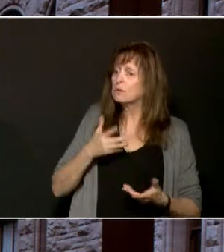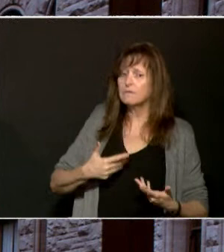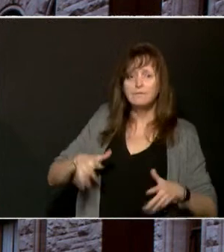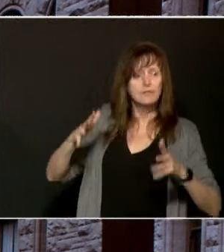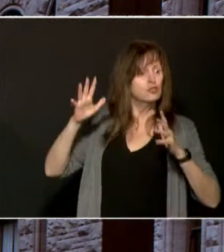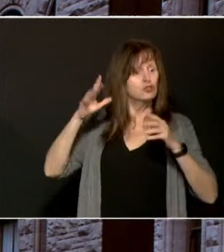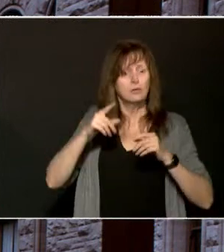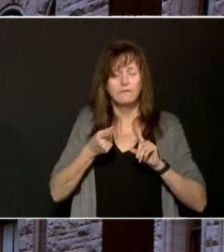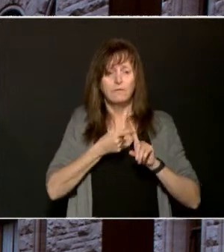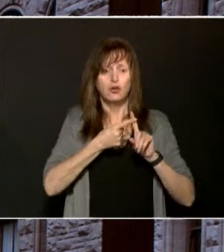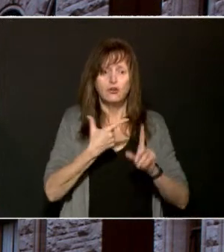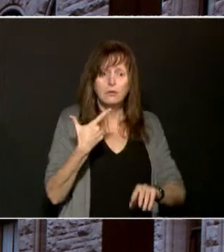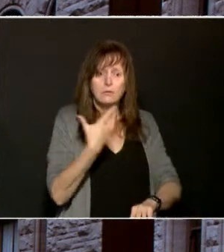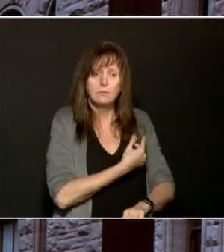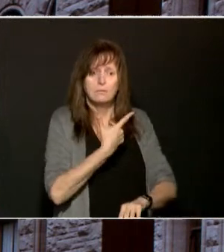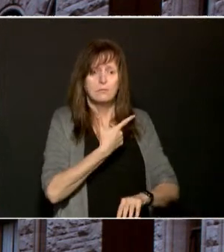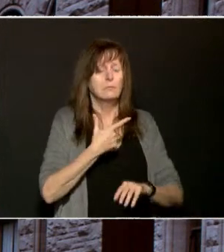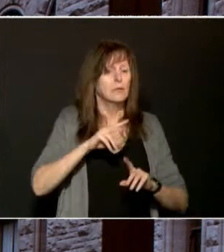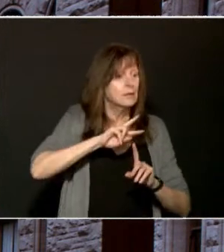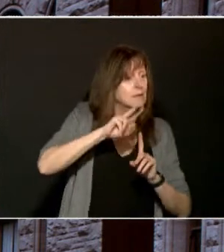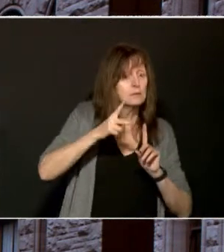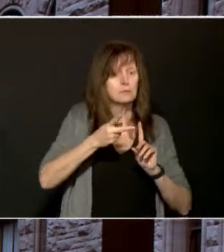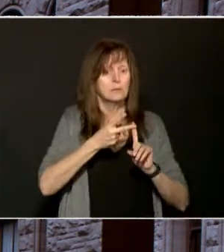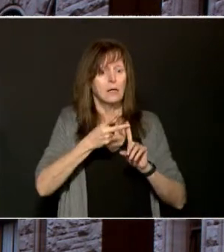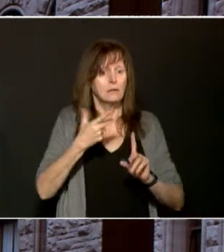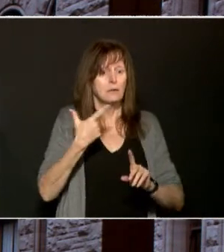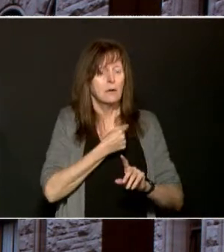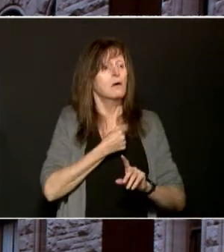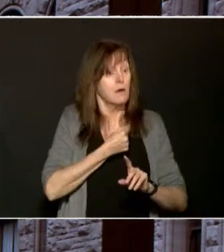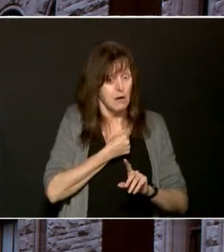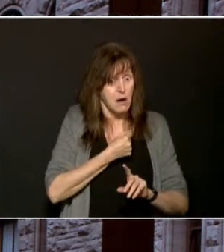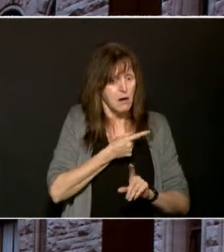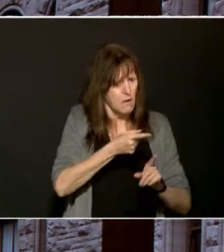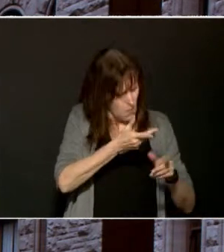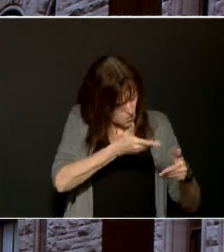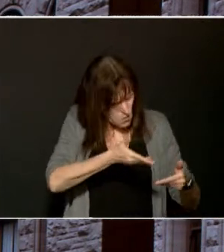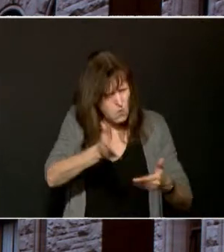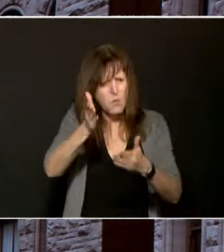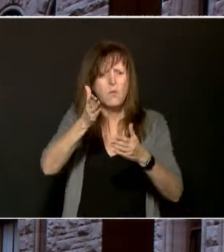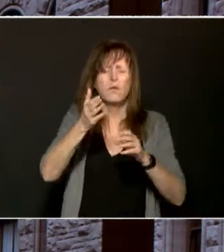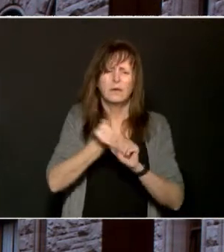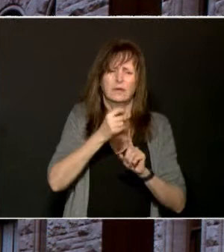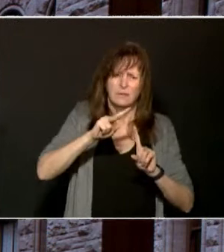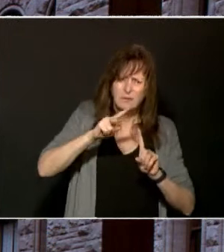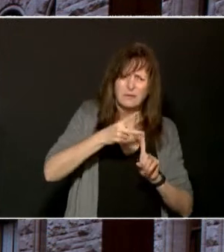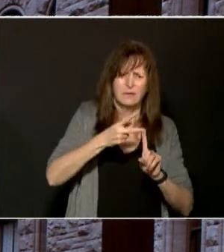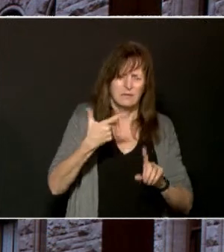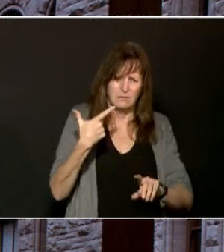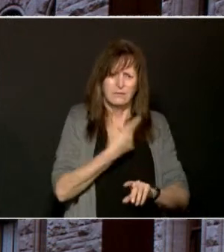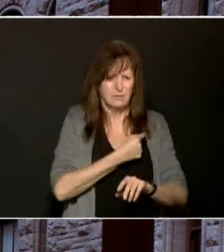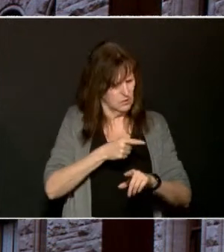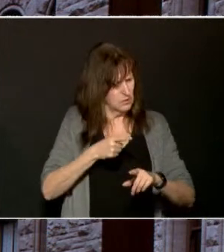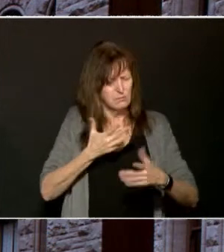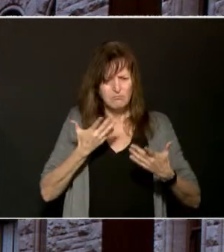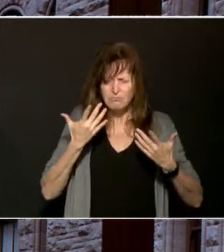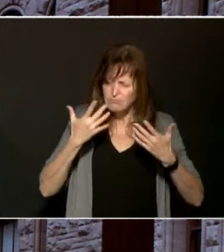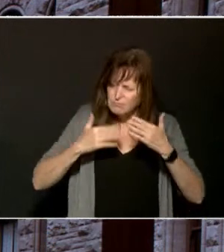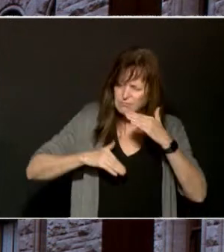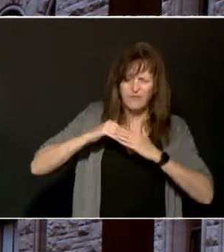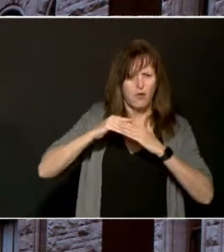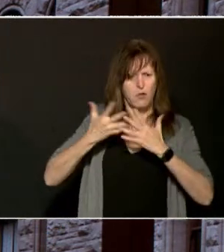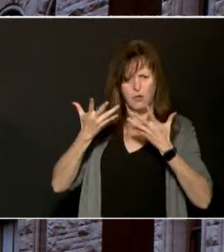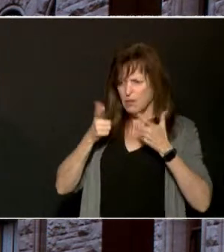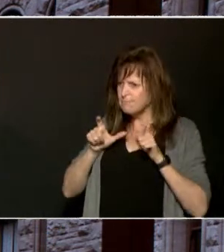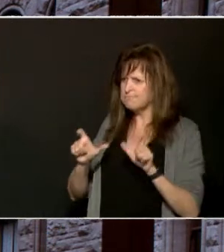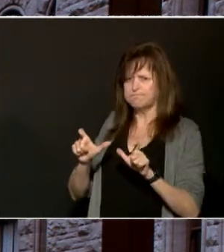second dose as soon as you are eligible in order to ensure maximum protection against COVID-19. And with